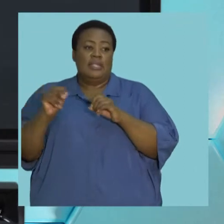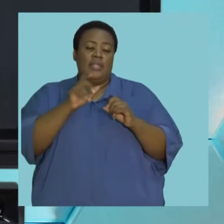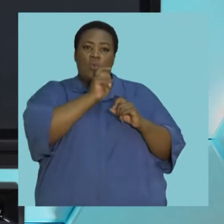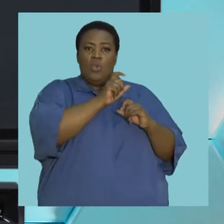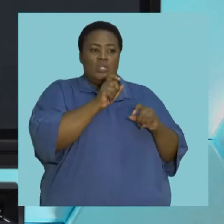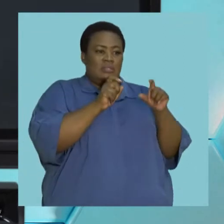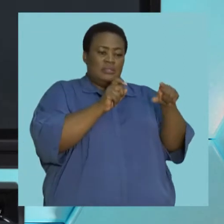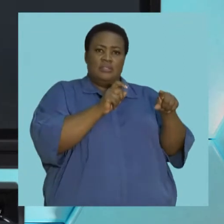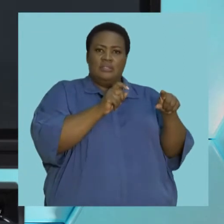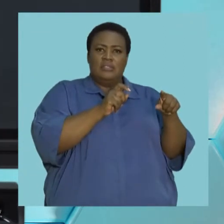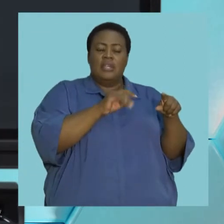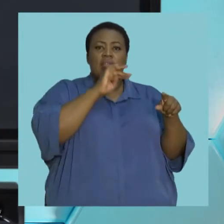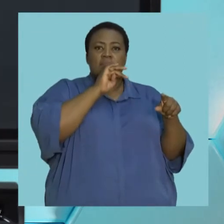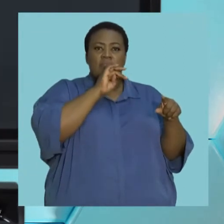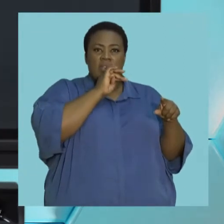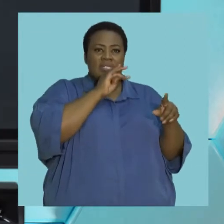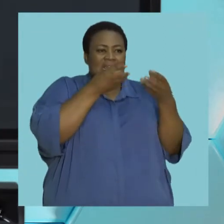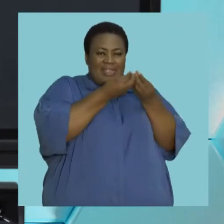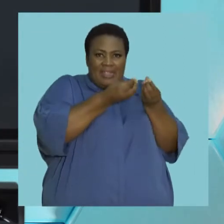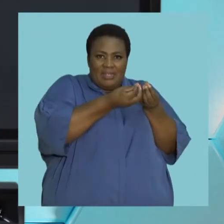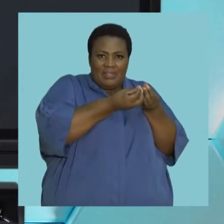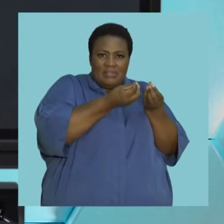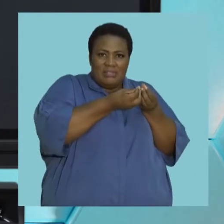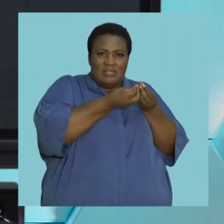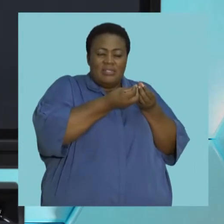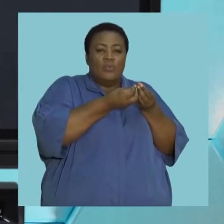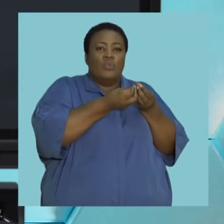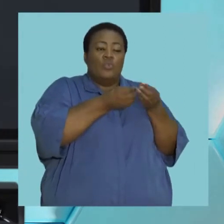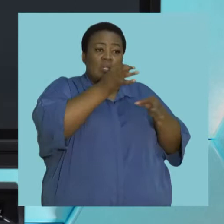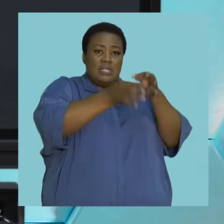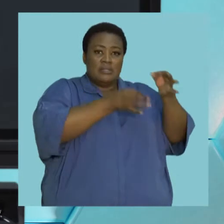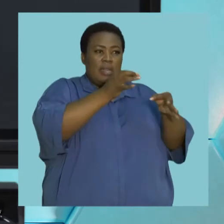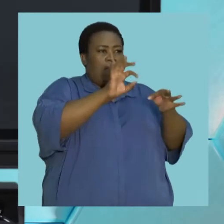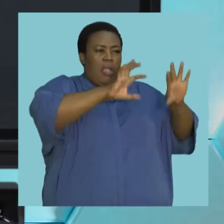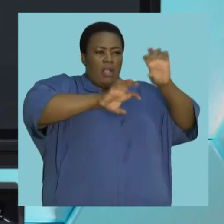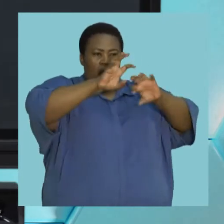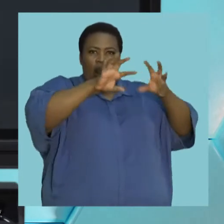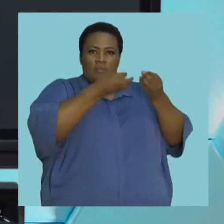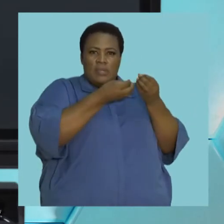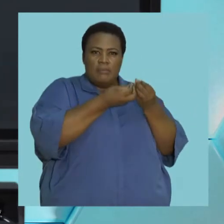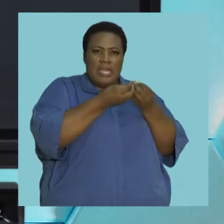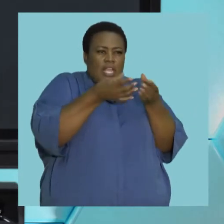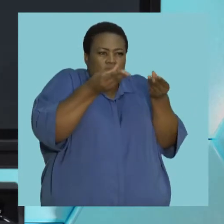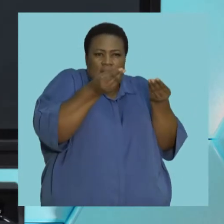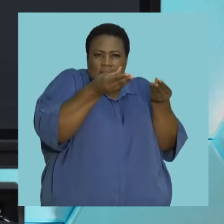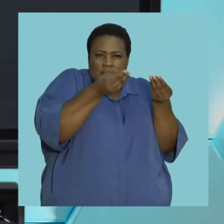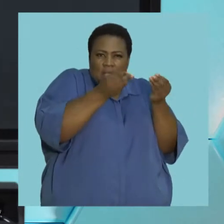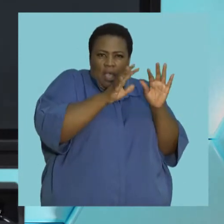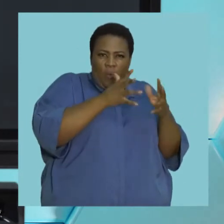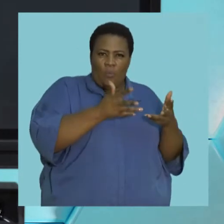quality, it refers to the properties of things. So when you describe the color of something, the